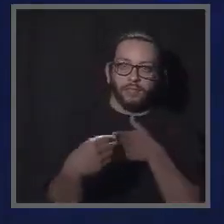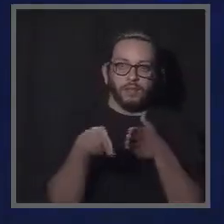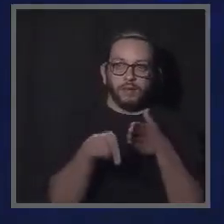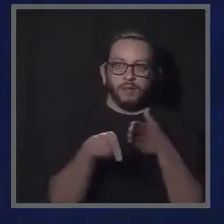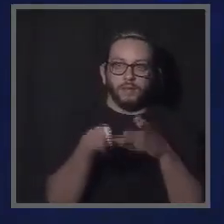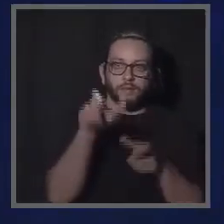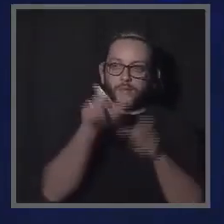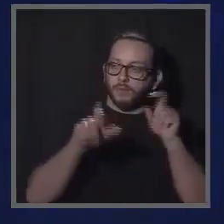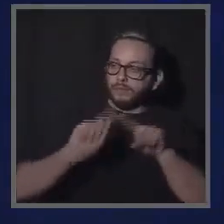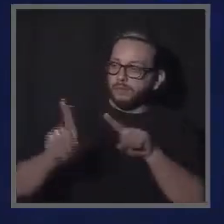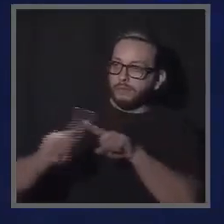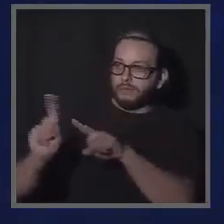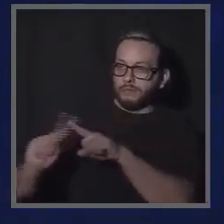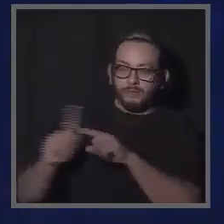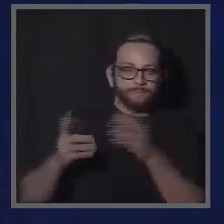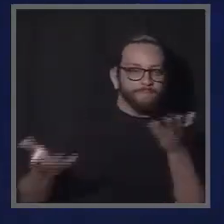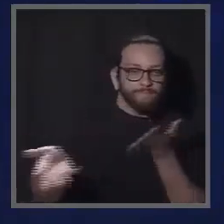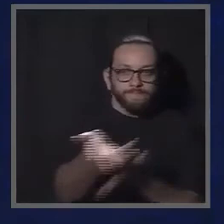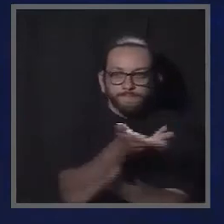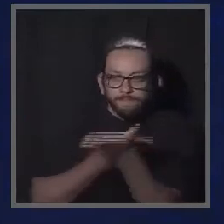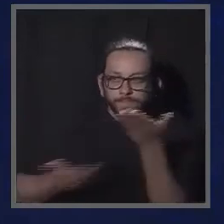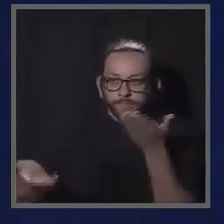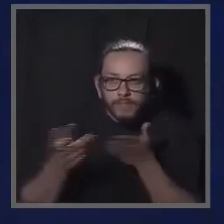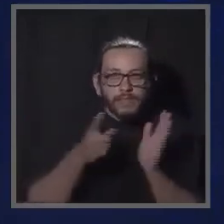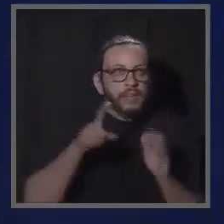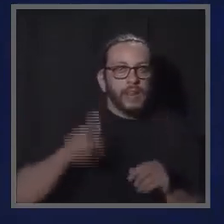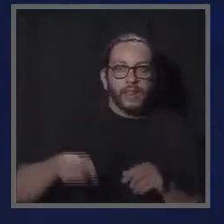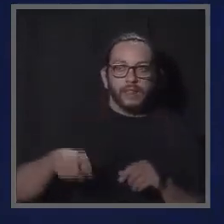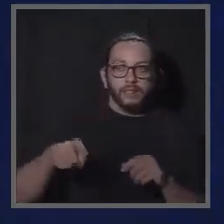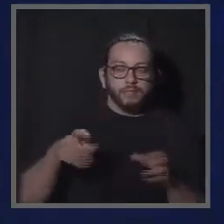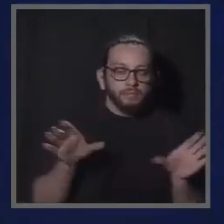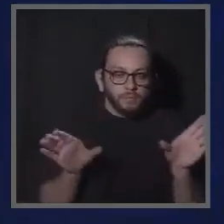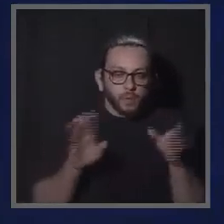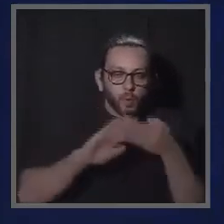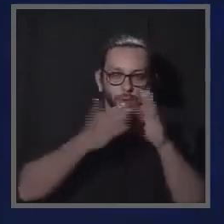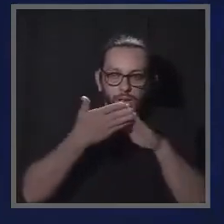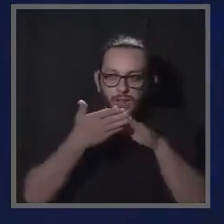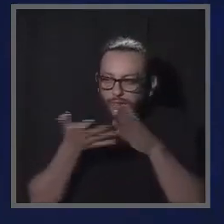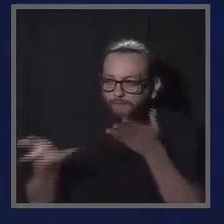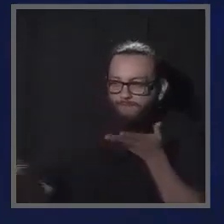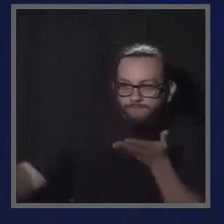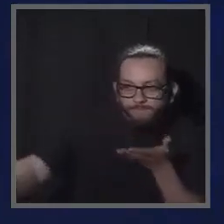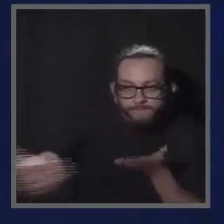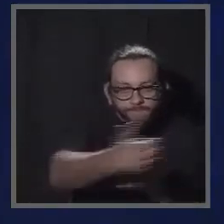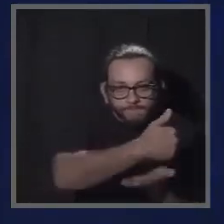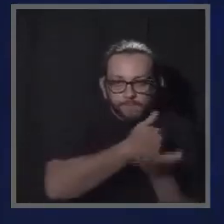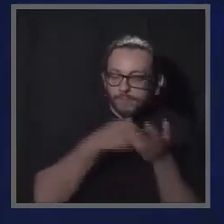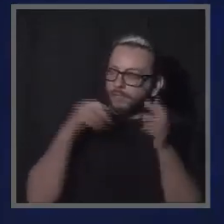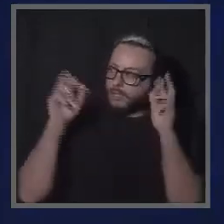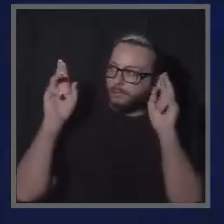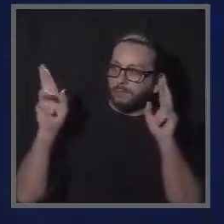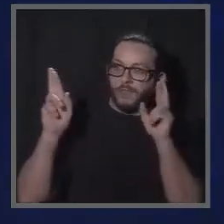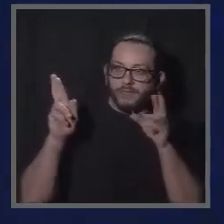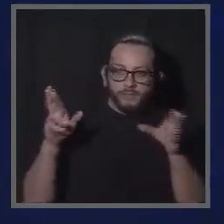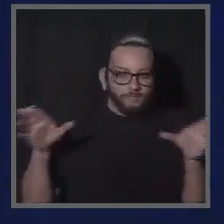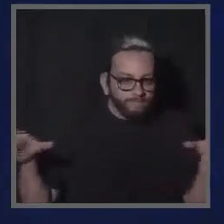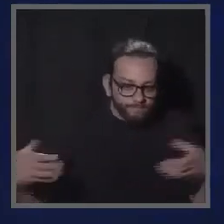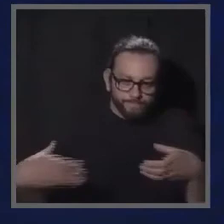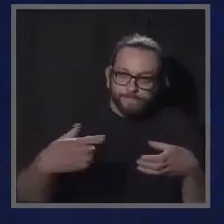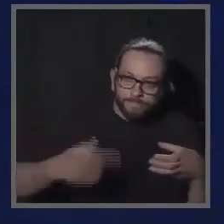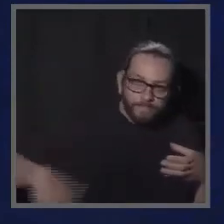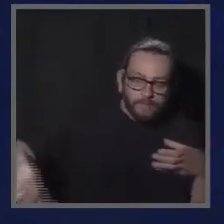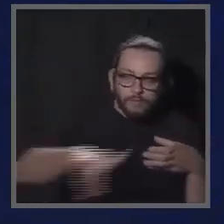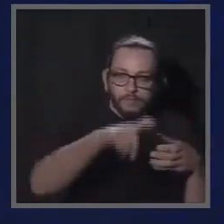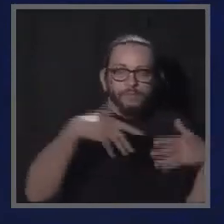the communities, listening to their hopes maybe. Are there, in your experience, new models